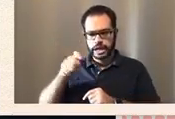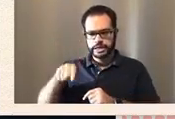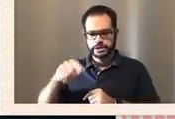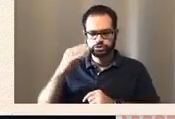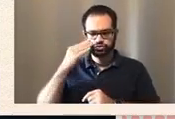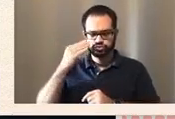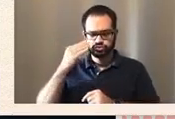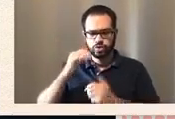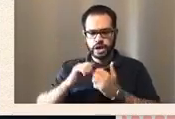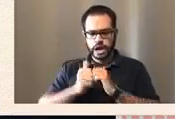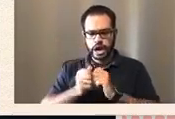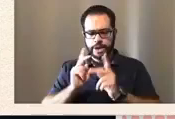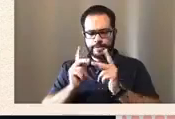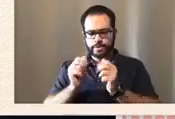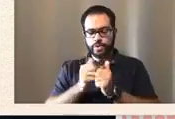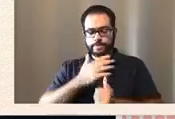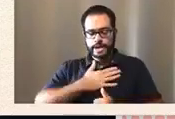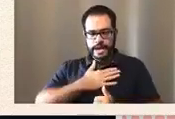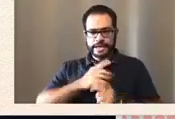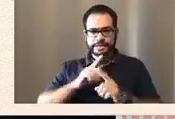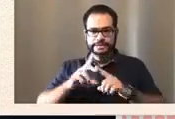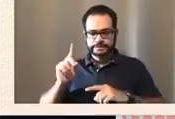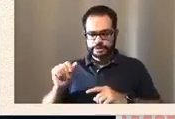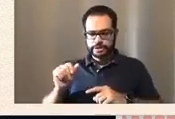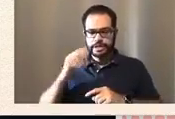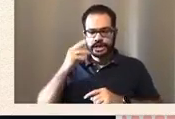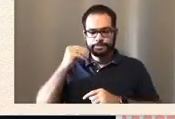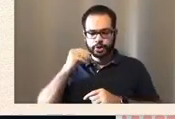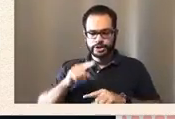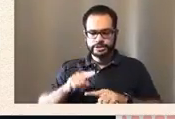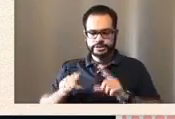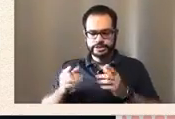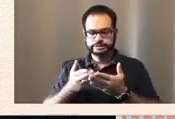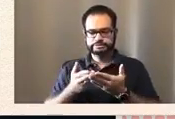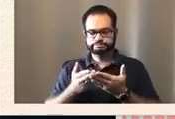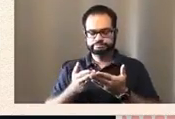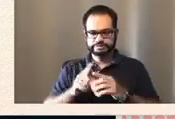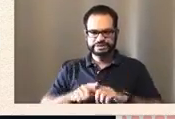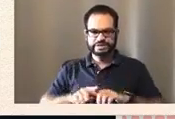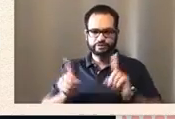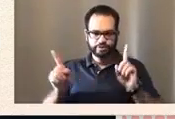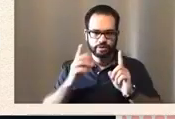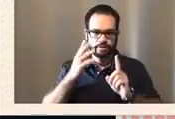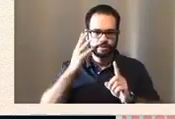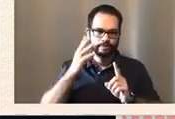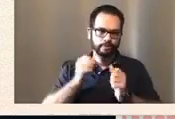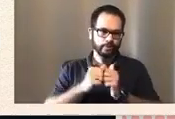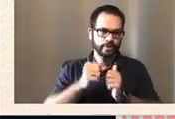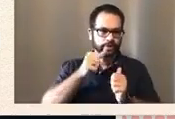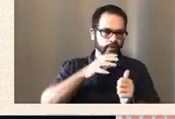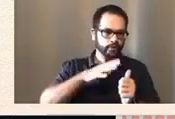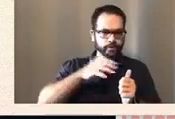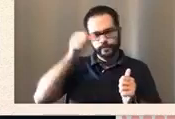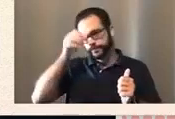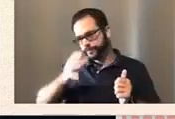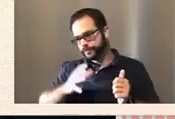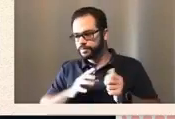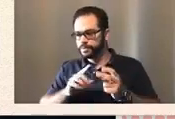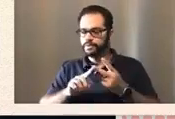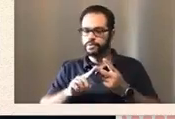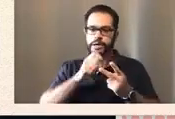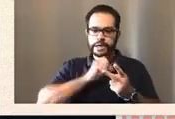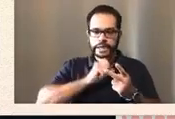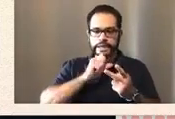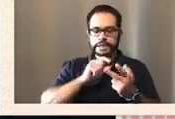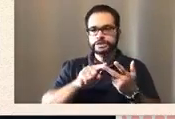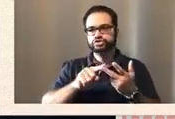my disability experience things differently based on gender, based on age, based on many other